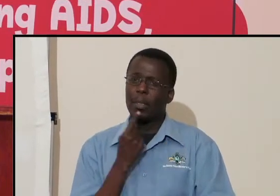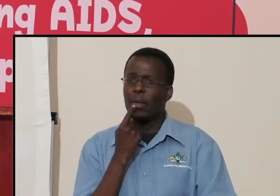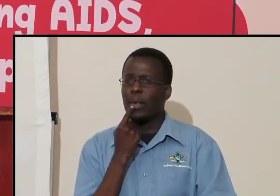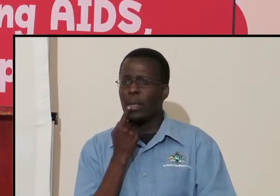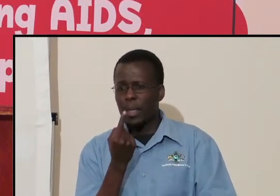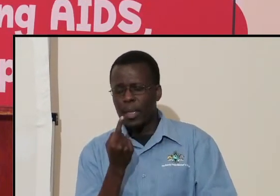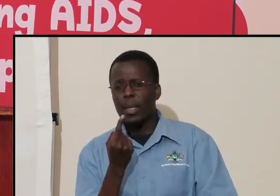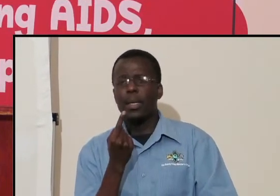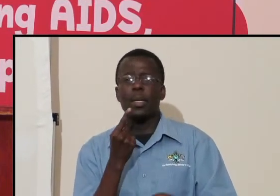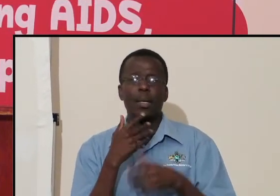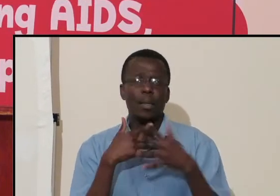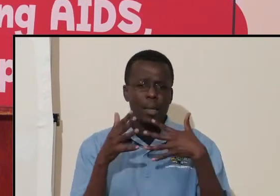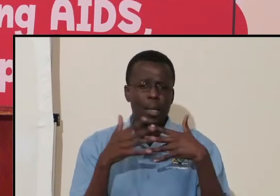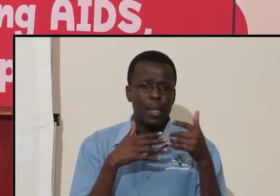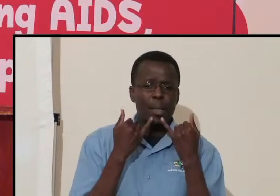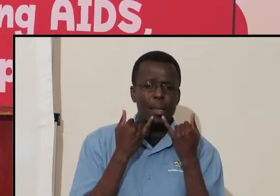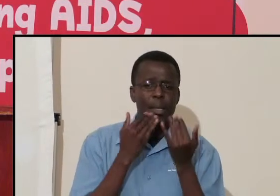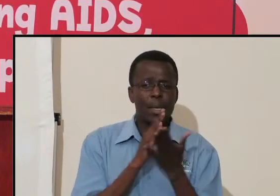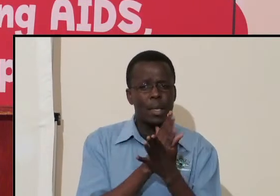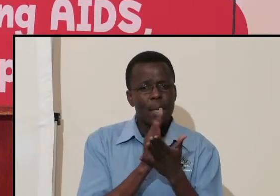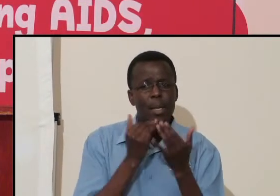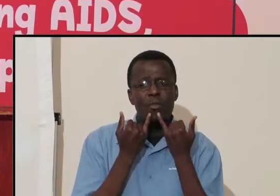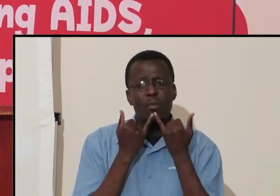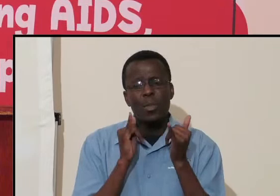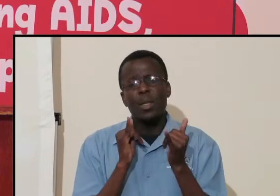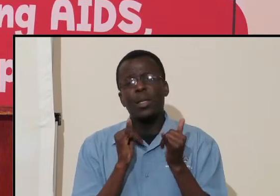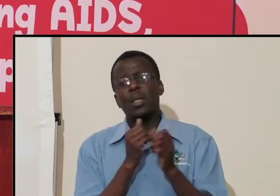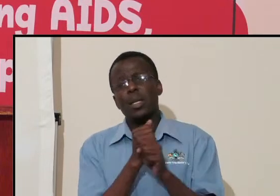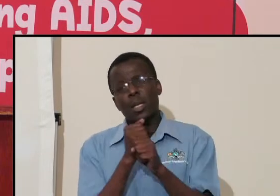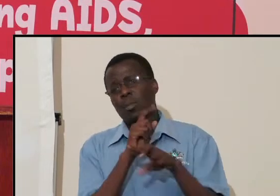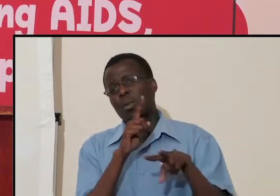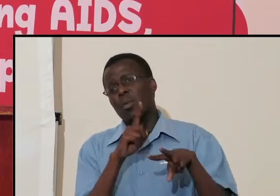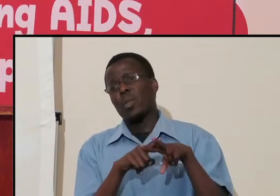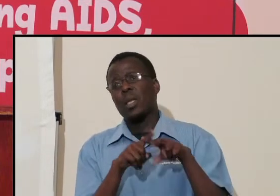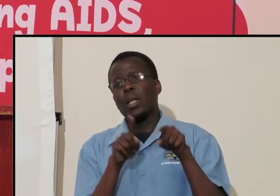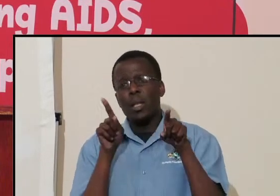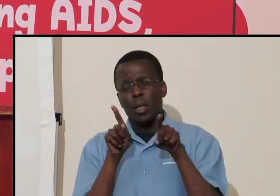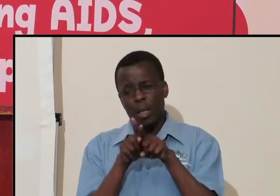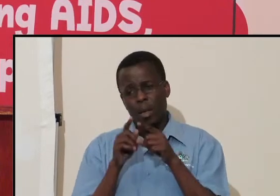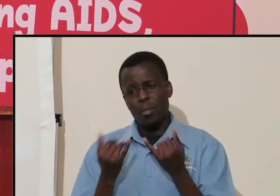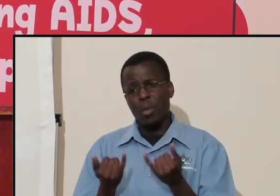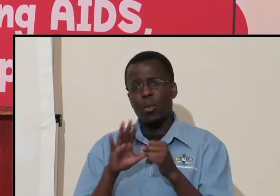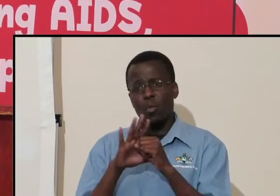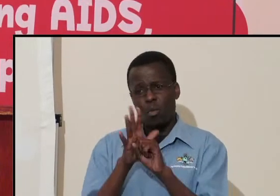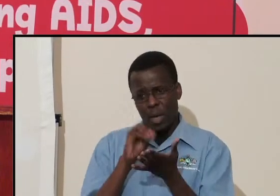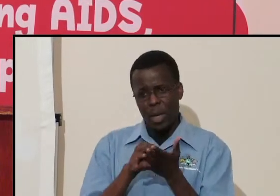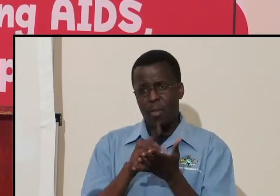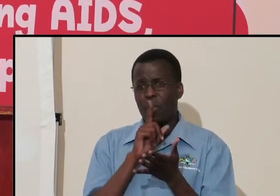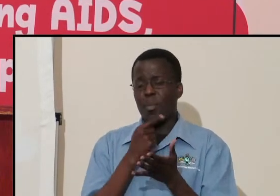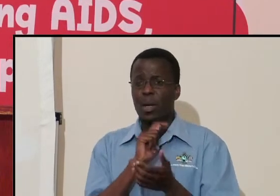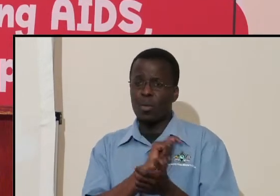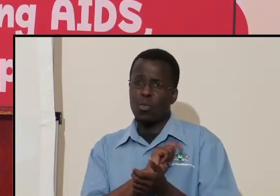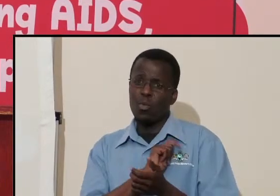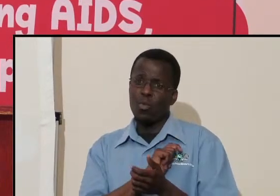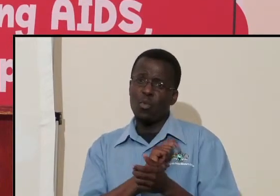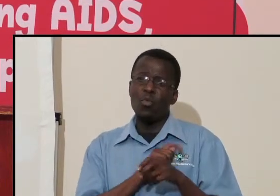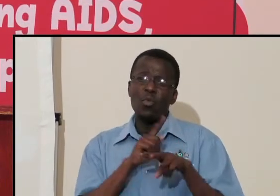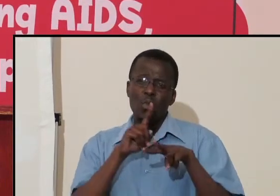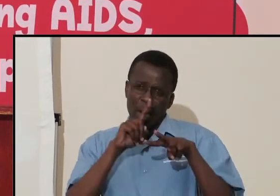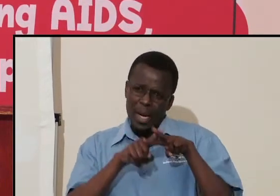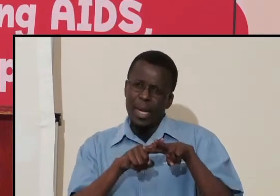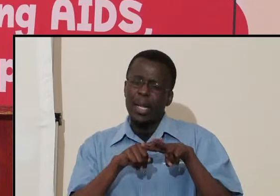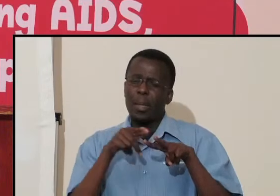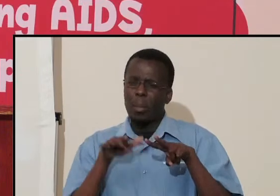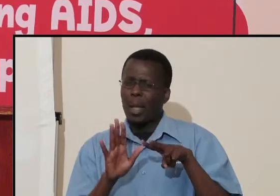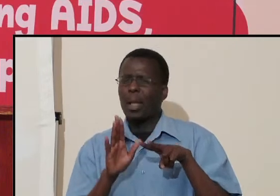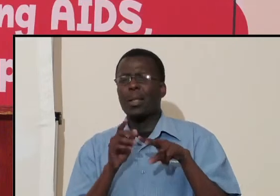something about HIV. Yes, we have COVID, but HIV still matters, and we are still to